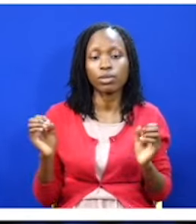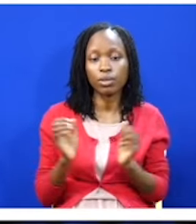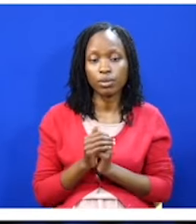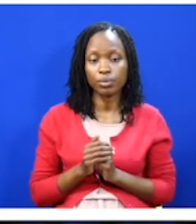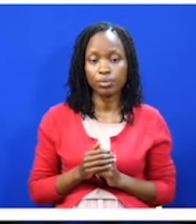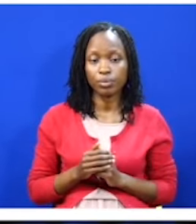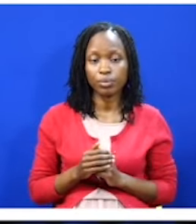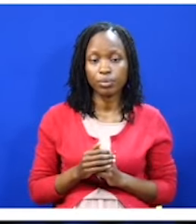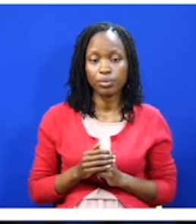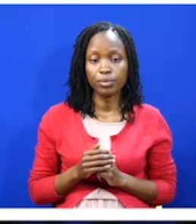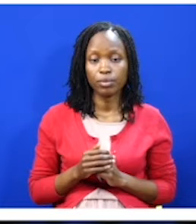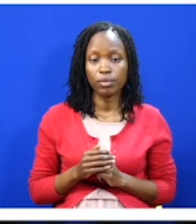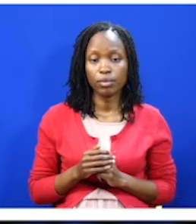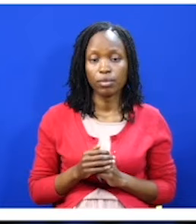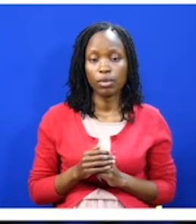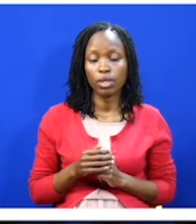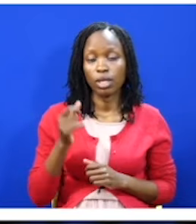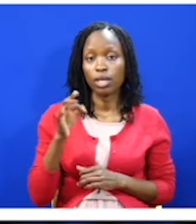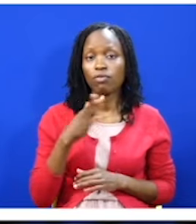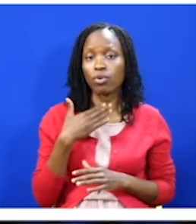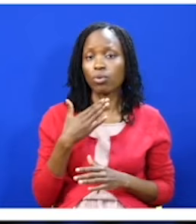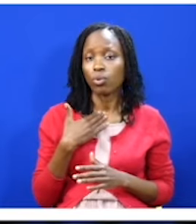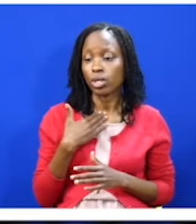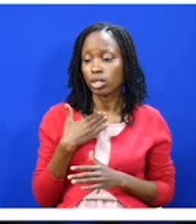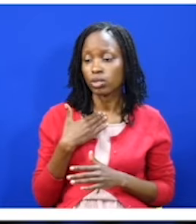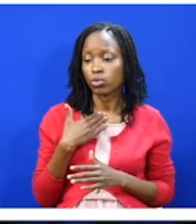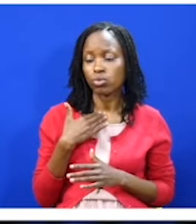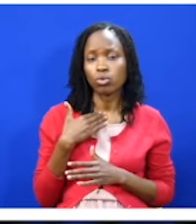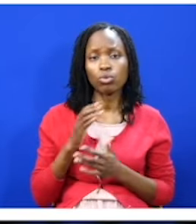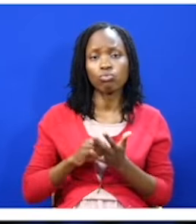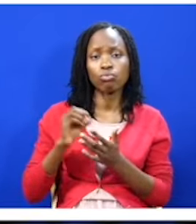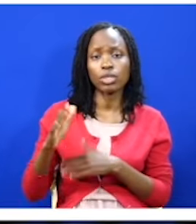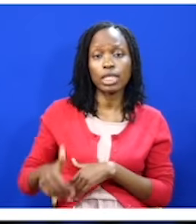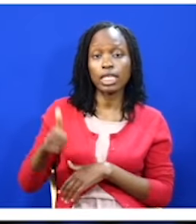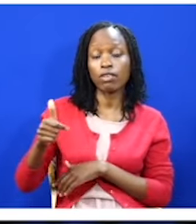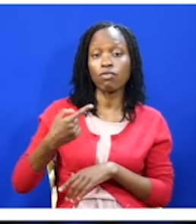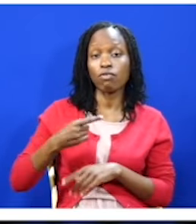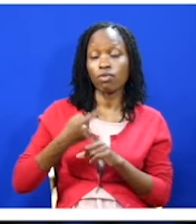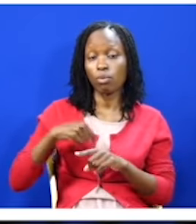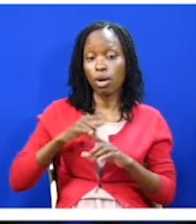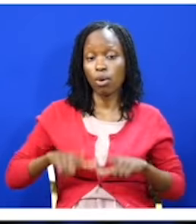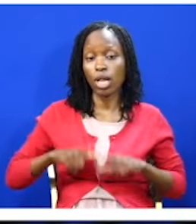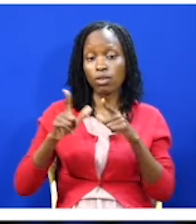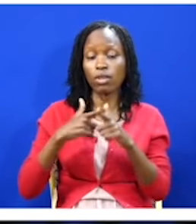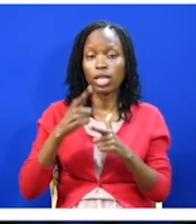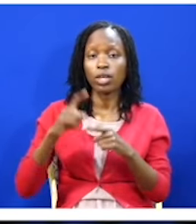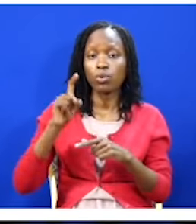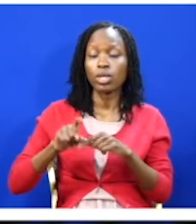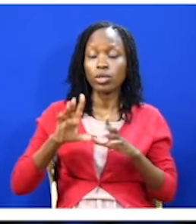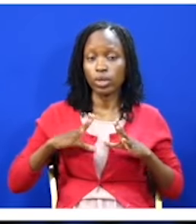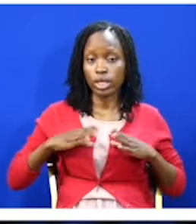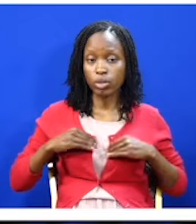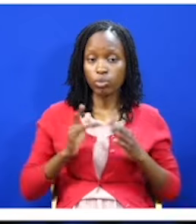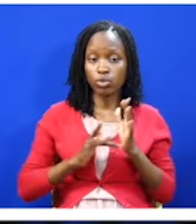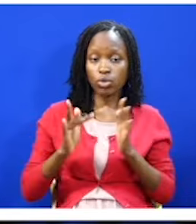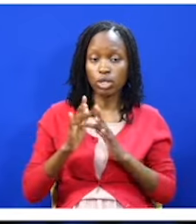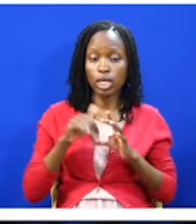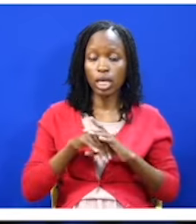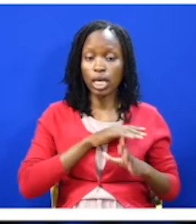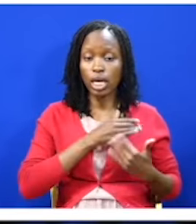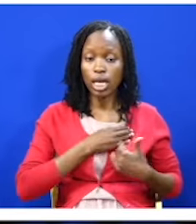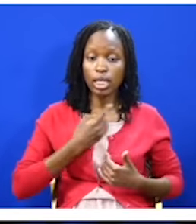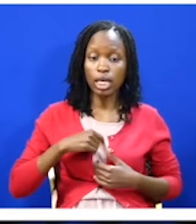Now, if we want to defeat the giant selfishness, it's very important for us to have accepted Jesus into our